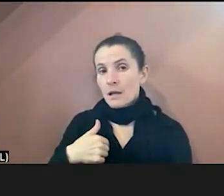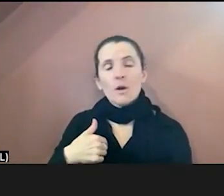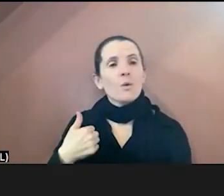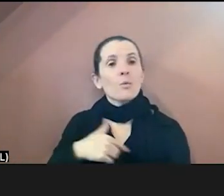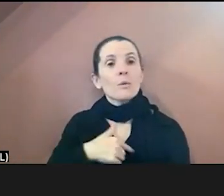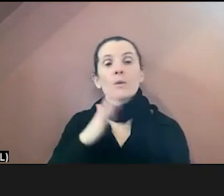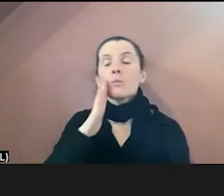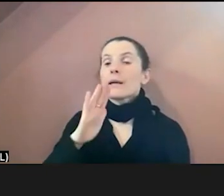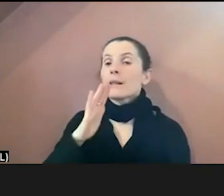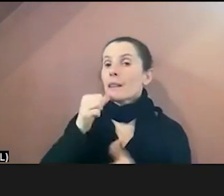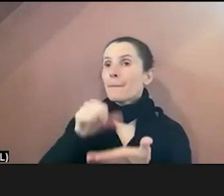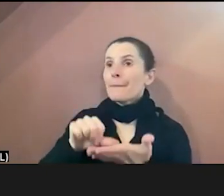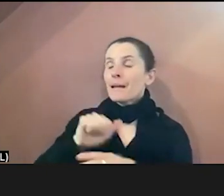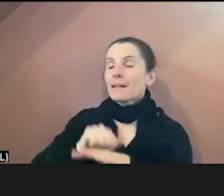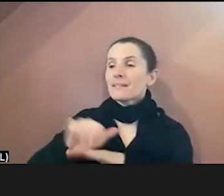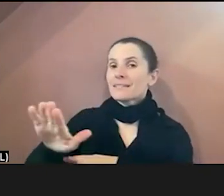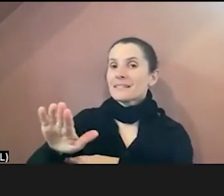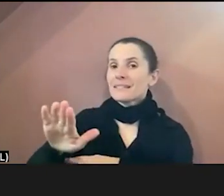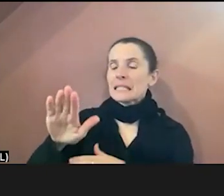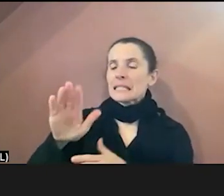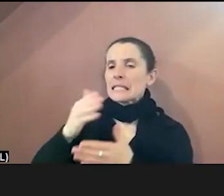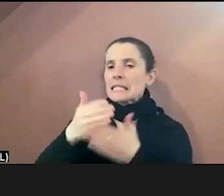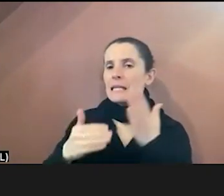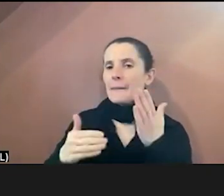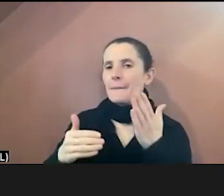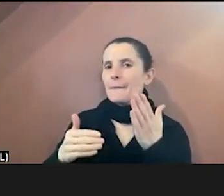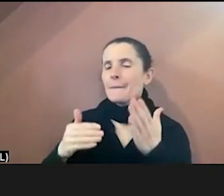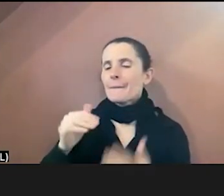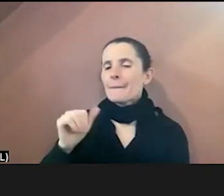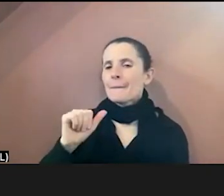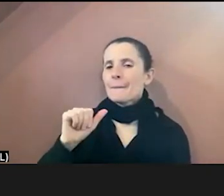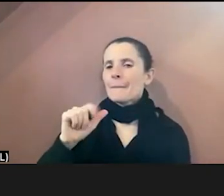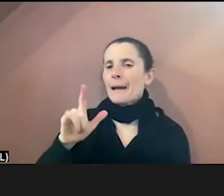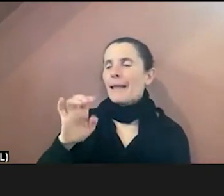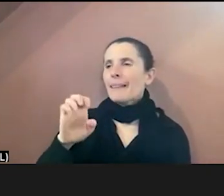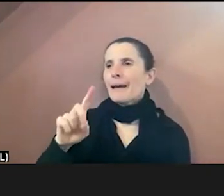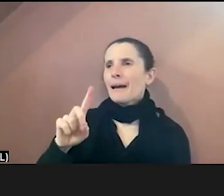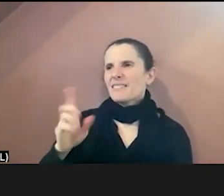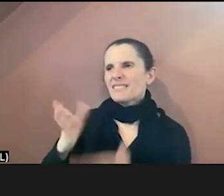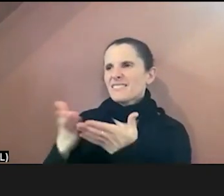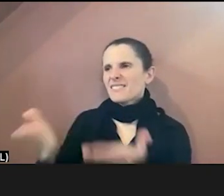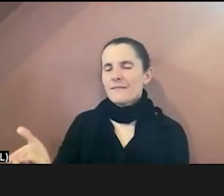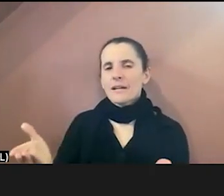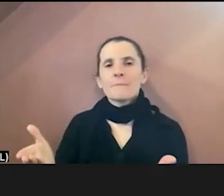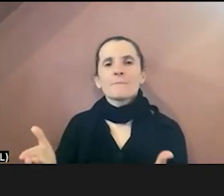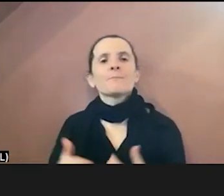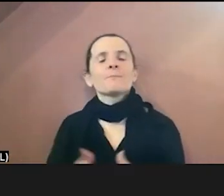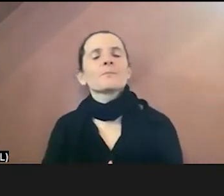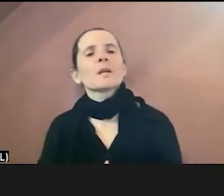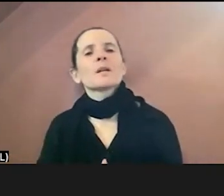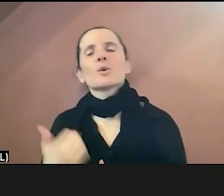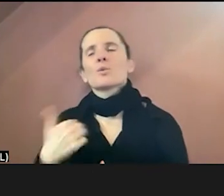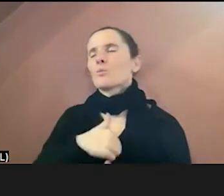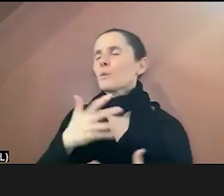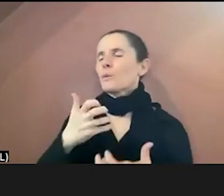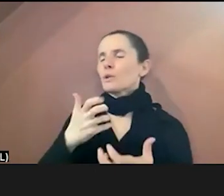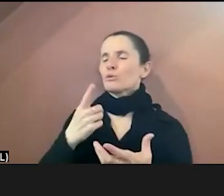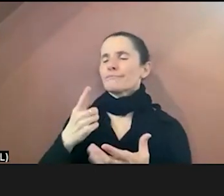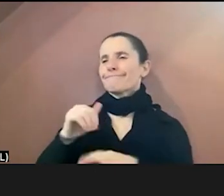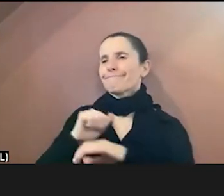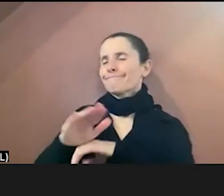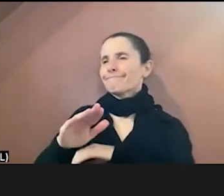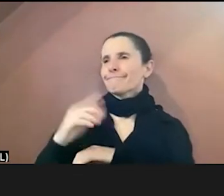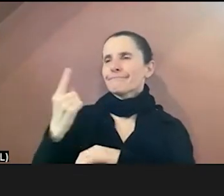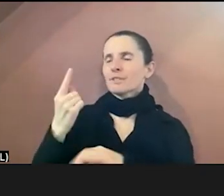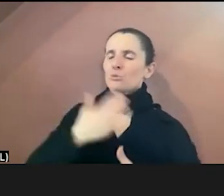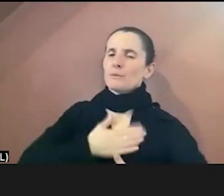mailing you some yes. allied. Go ahead. Yeah, Michele, just for a little token of appreciation, we have a set of